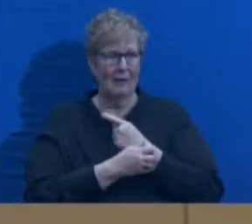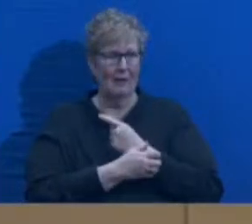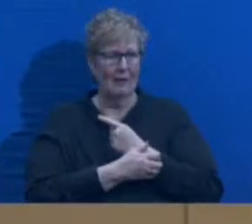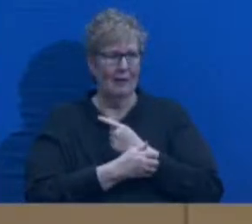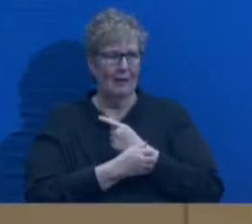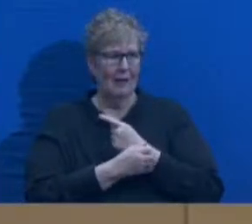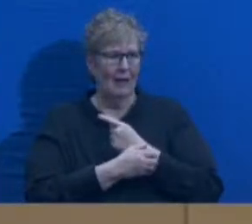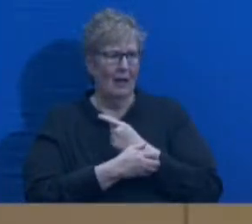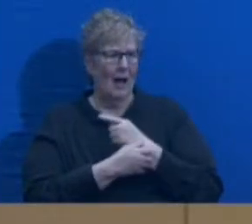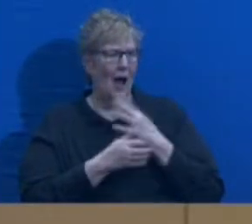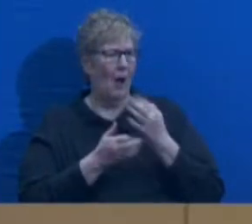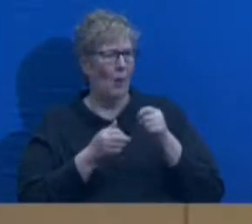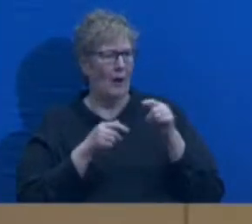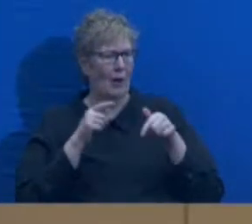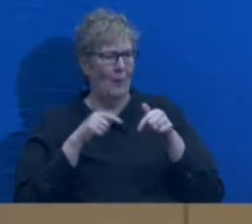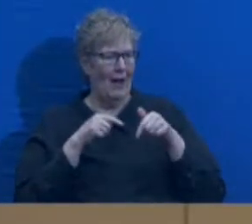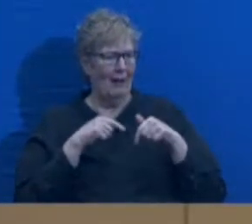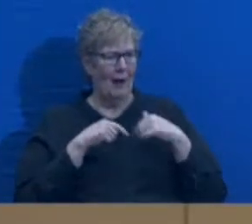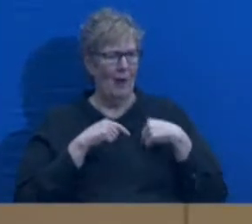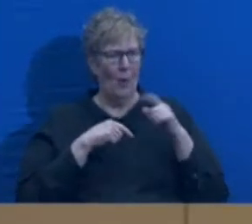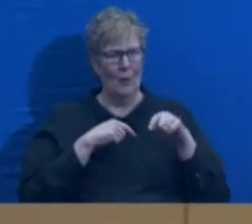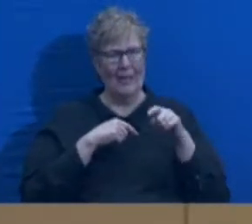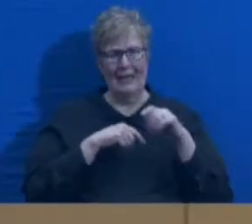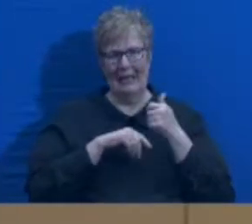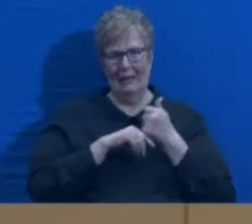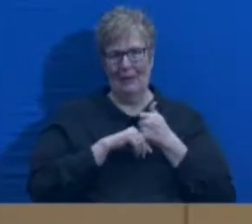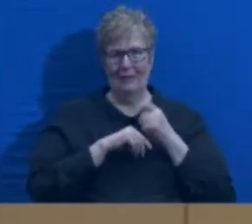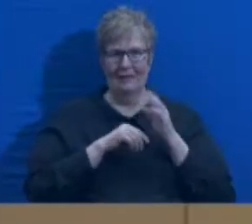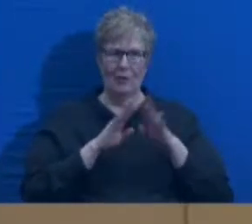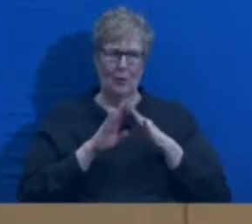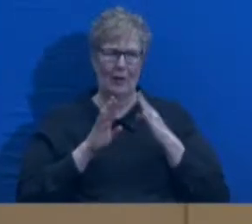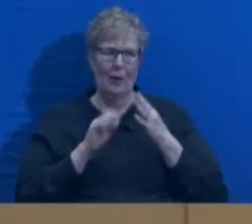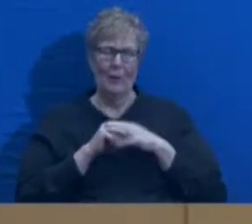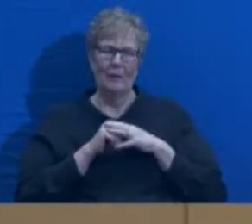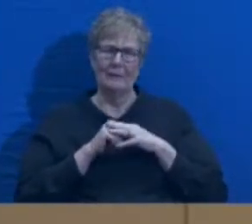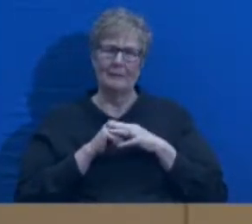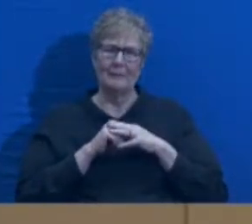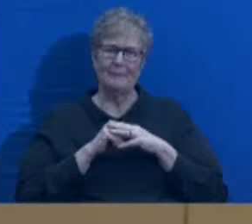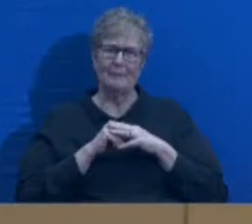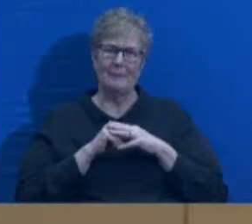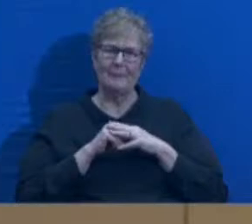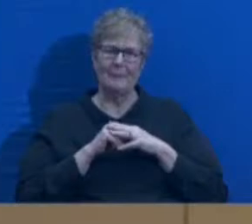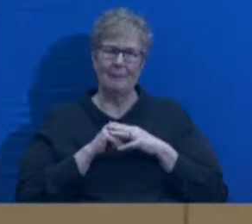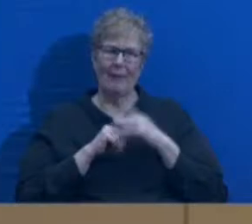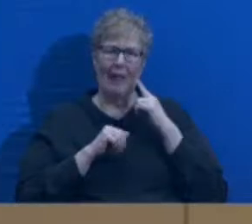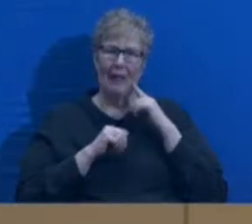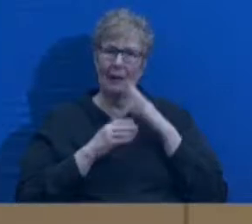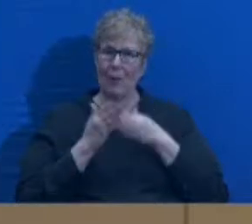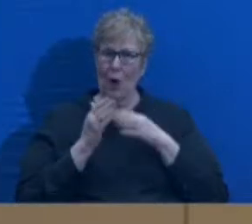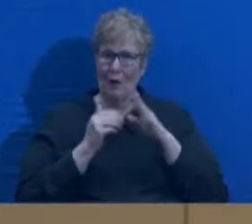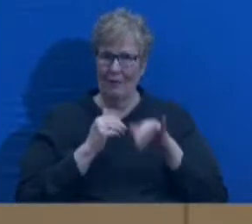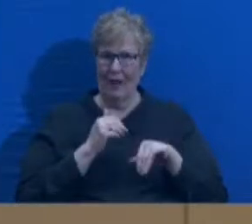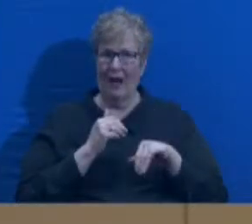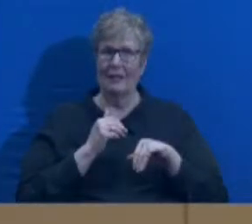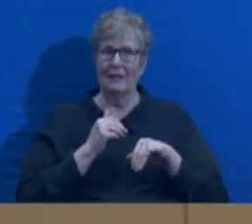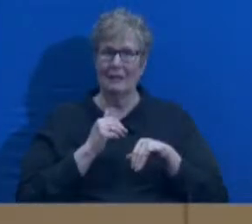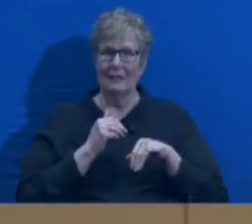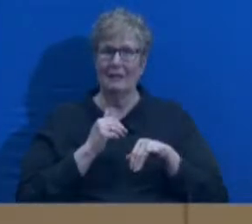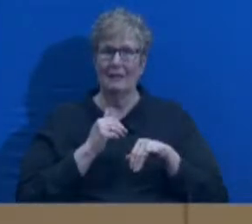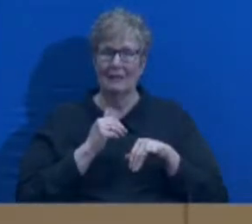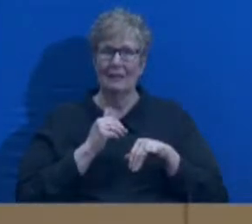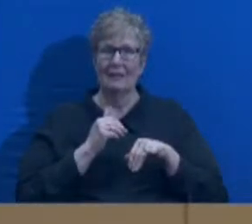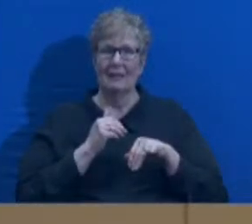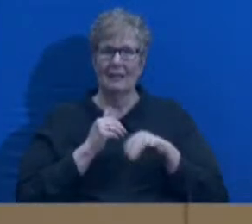to what I said about what we need in place to reopen. And I think part of that speaks